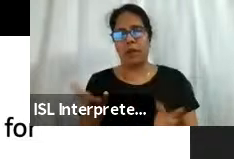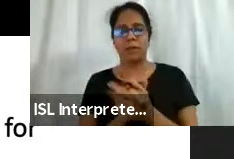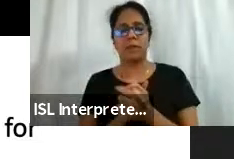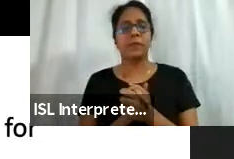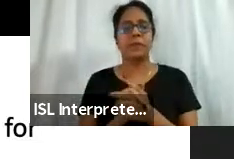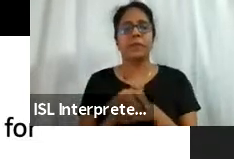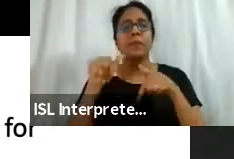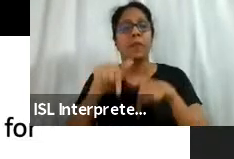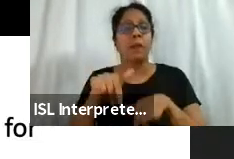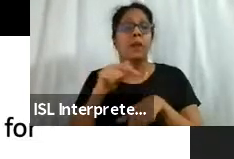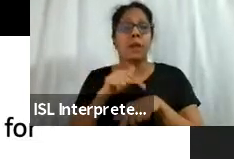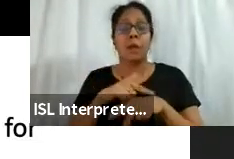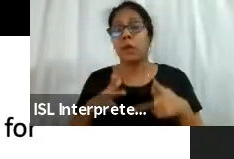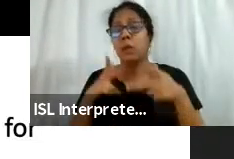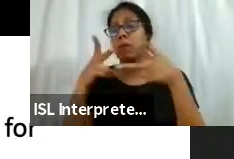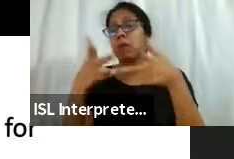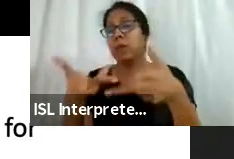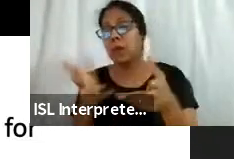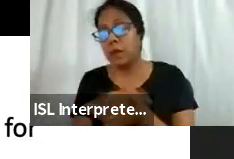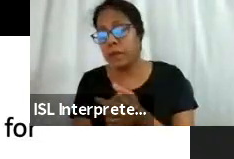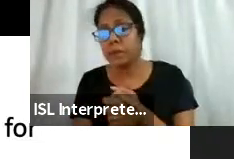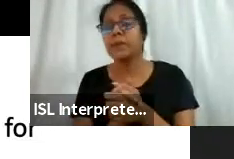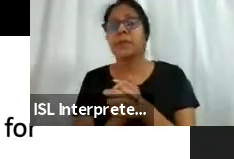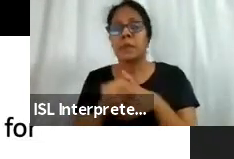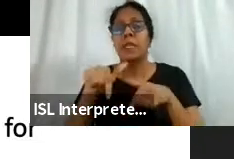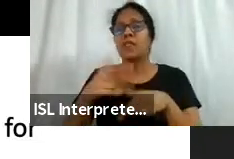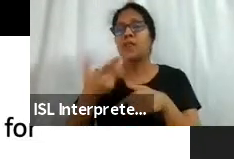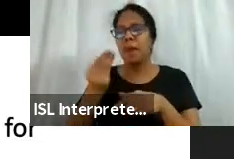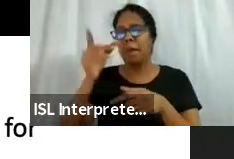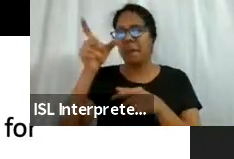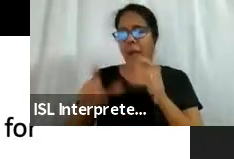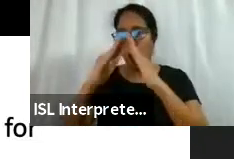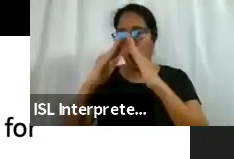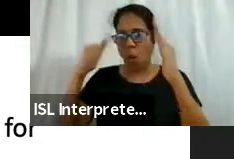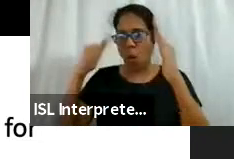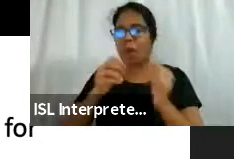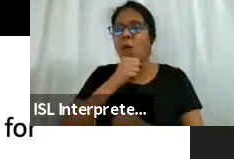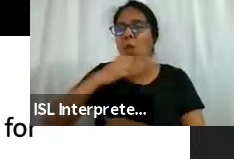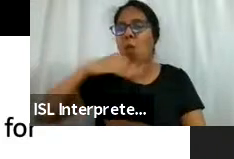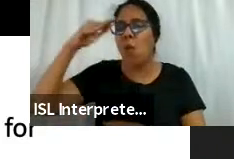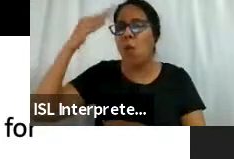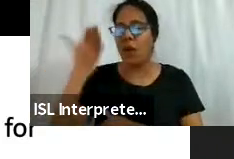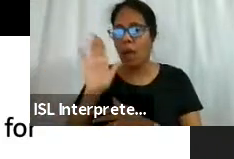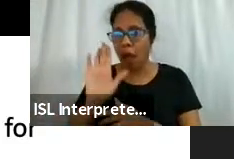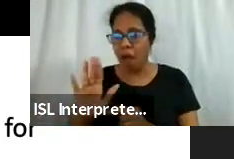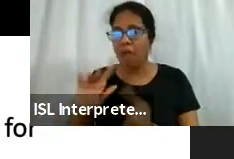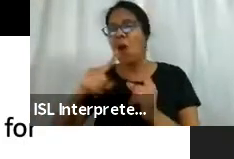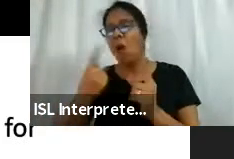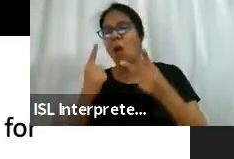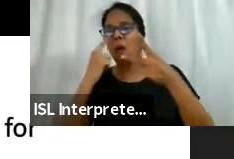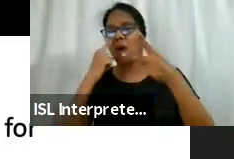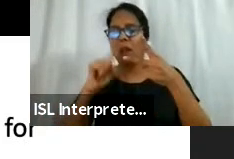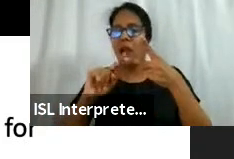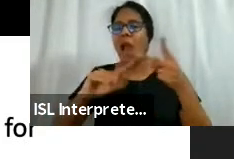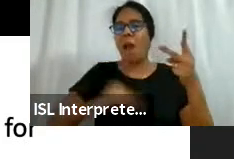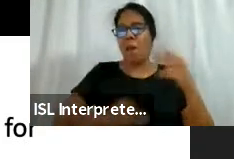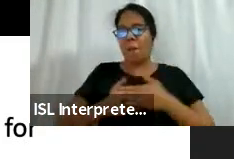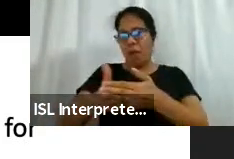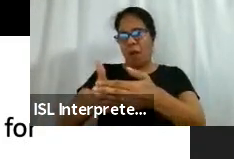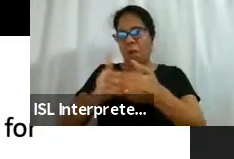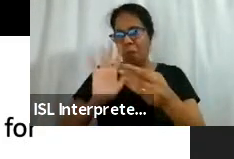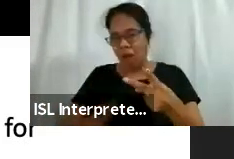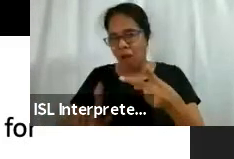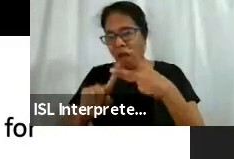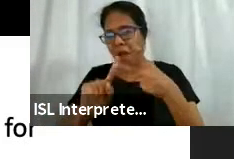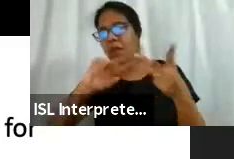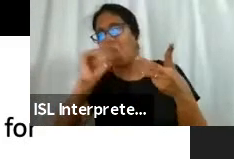Ideally, it's said that if anybody in the house is elderly, or we have a pregnant person in the house, or another household which